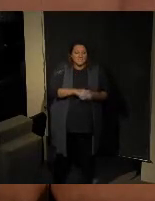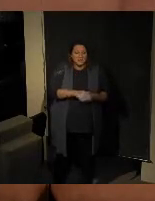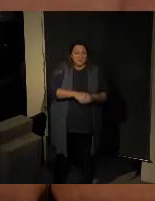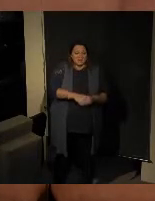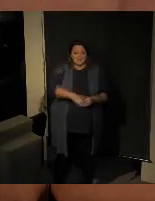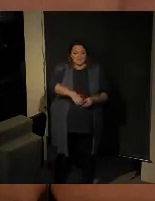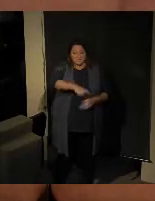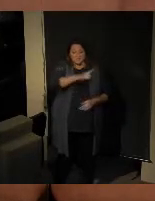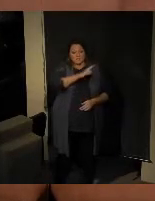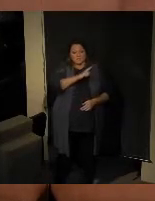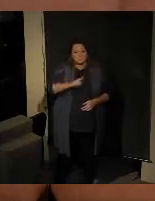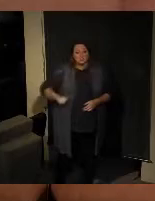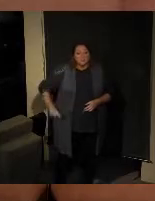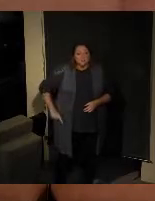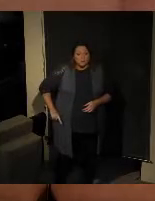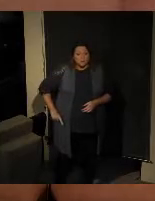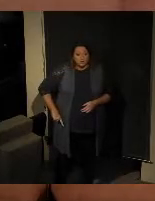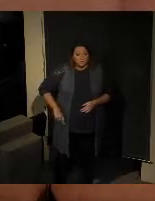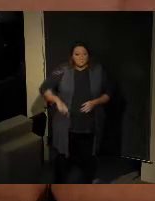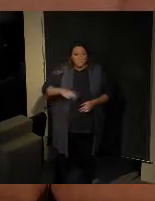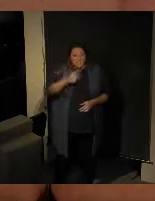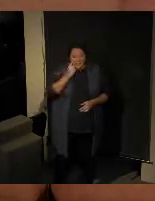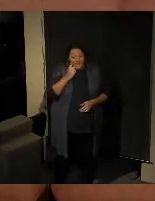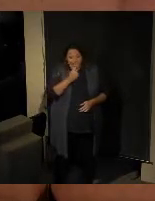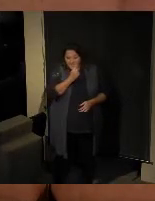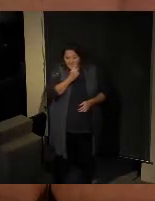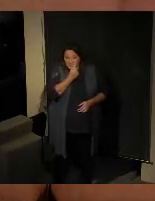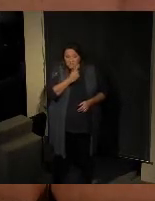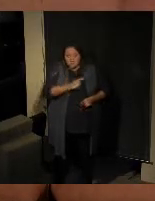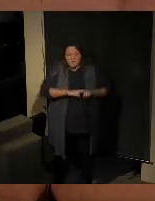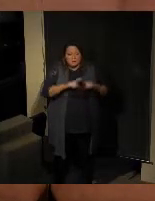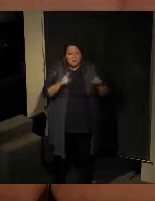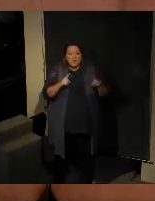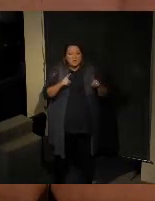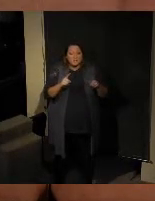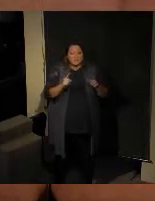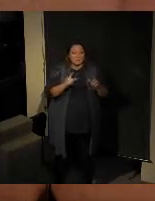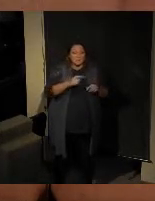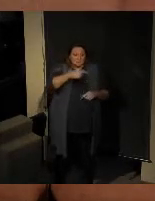of Job, "Oh, that man could plead with God for man."